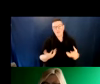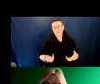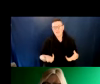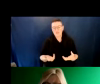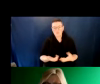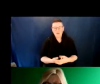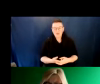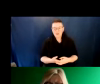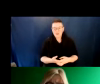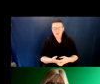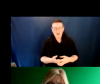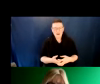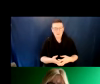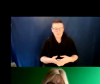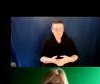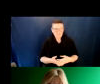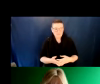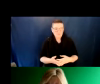warm relationship.